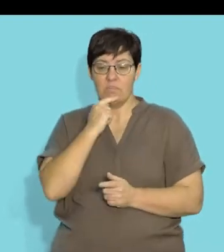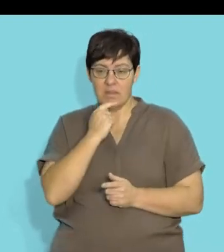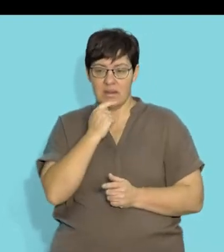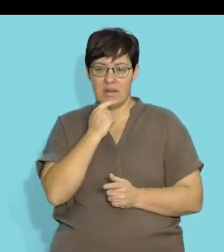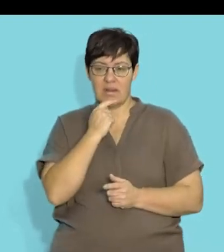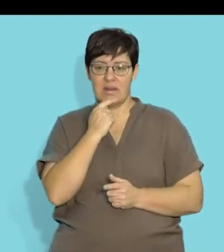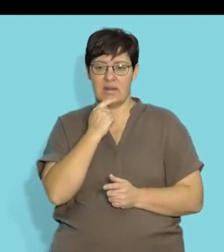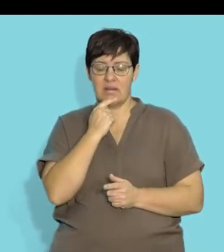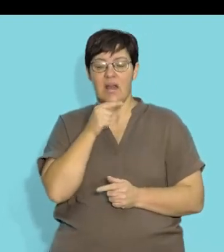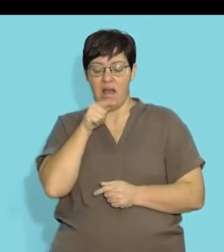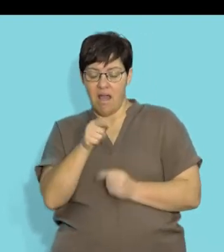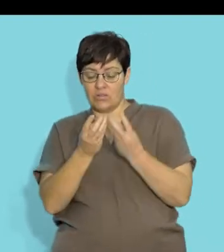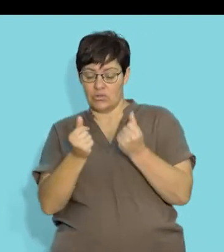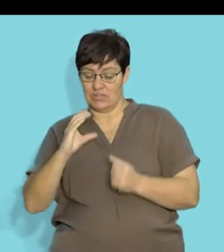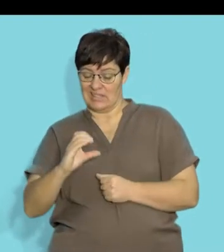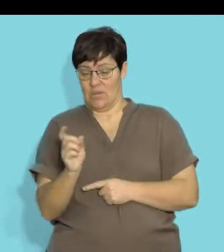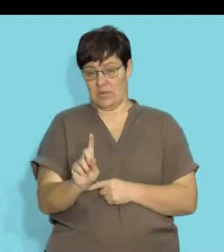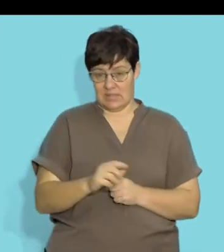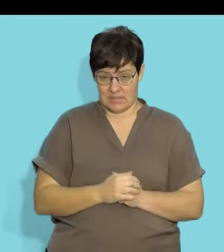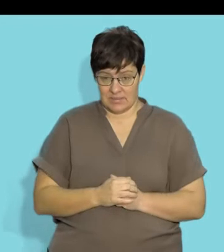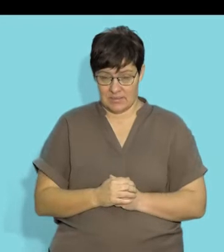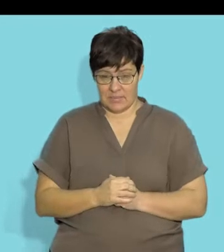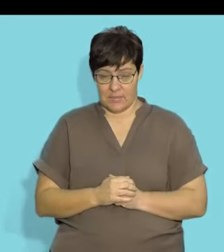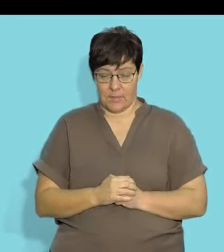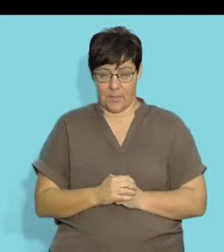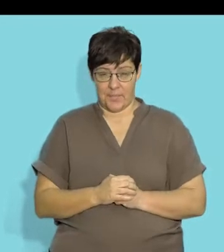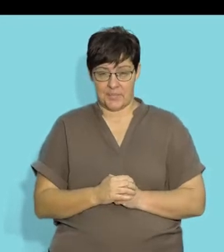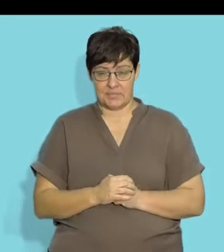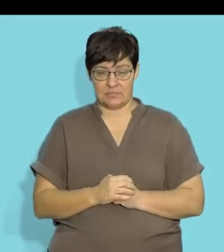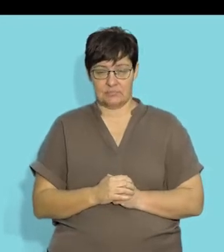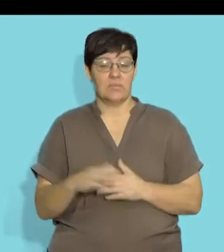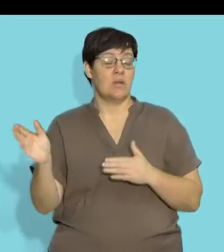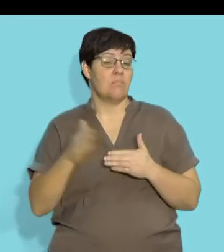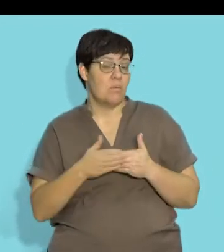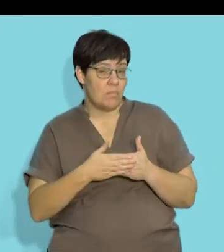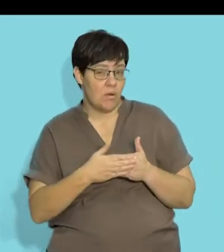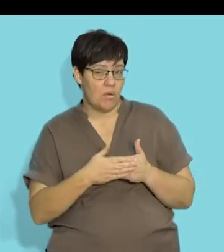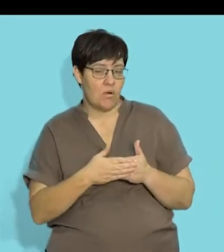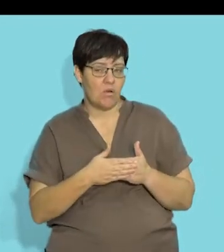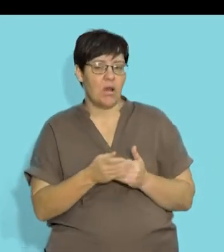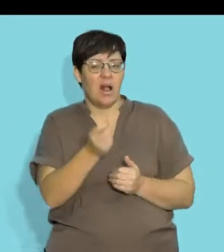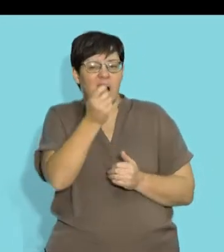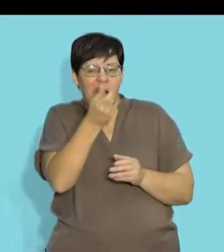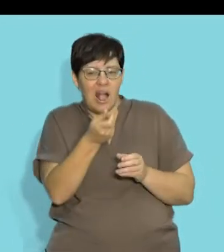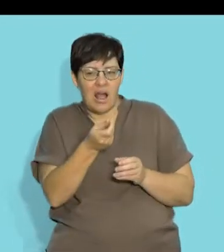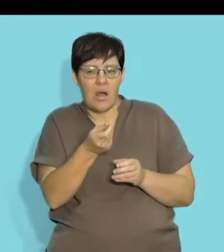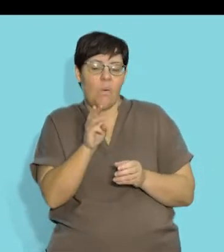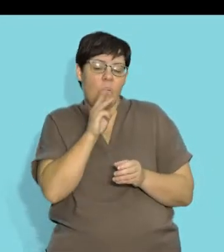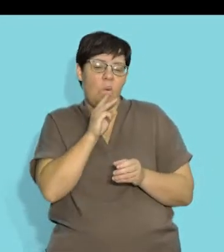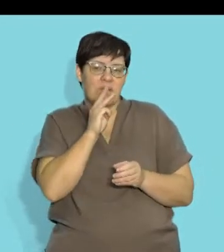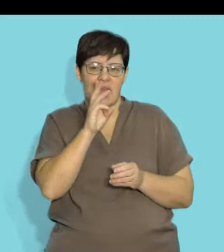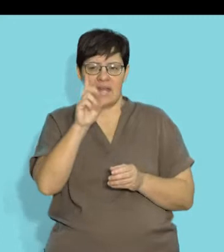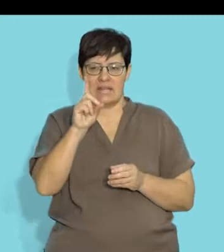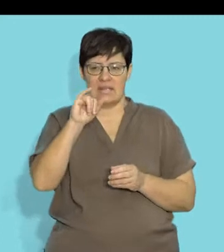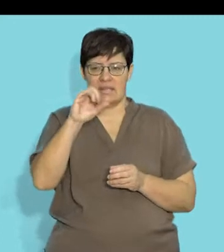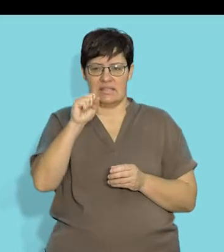concentration of the solution, right? Okay. Now, furthermore, we will add a small amount of distilled water. This should be